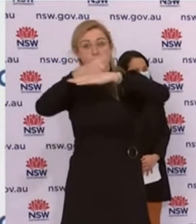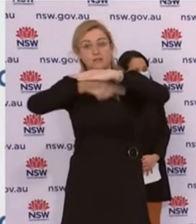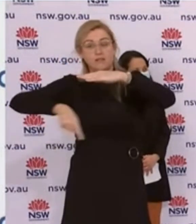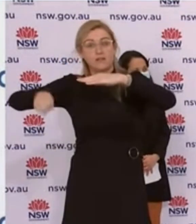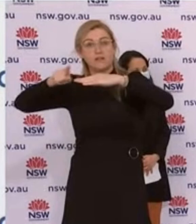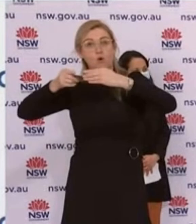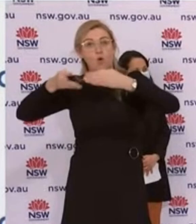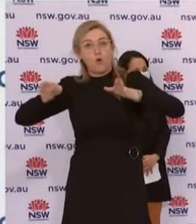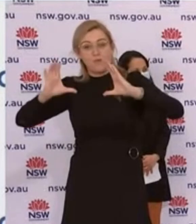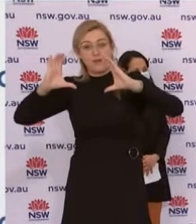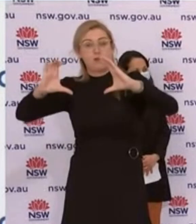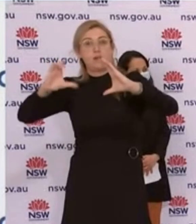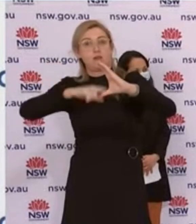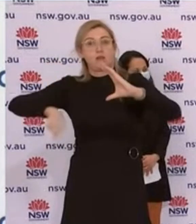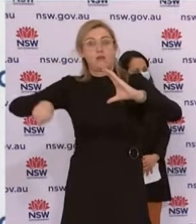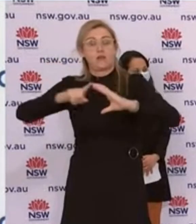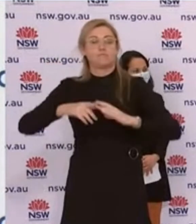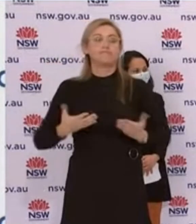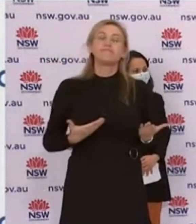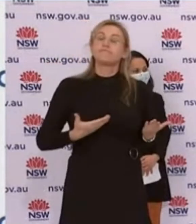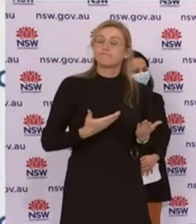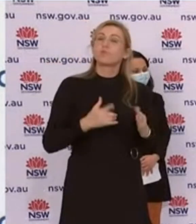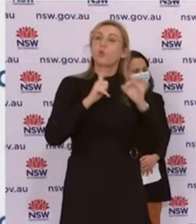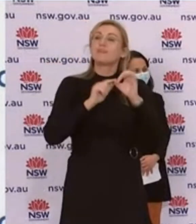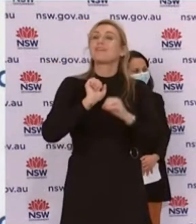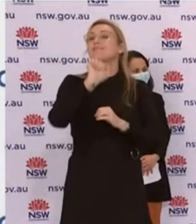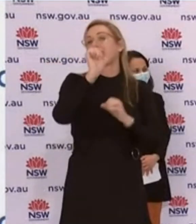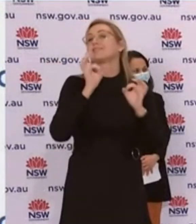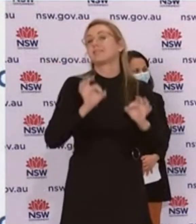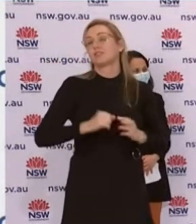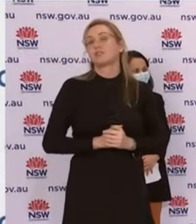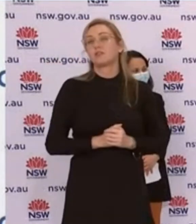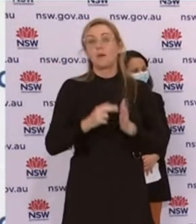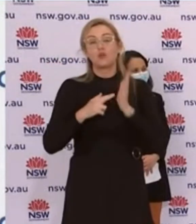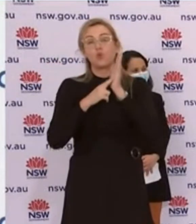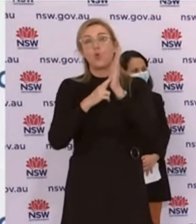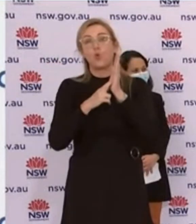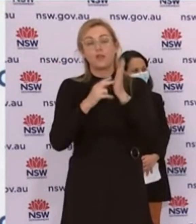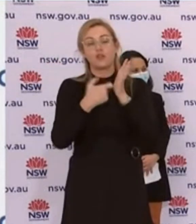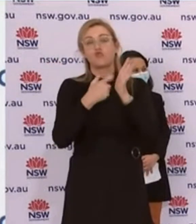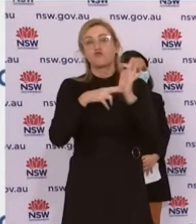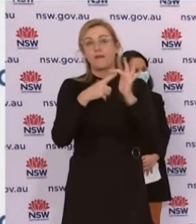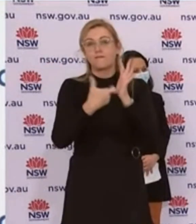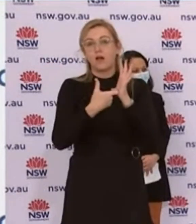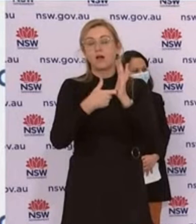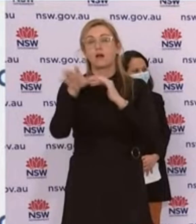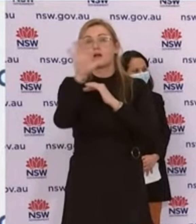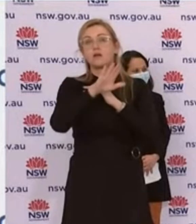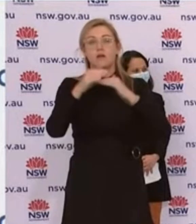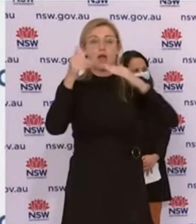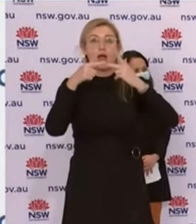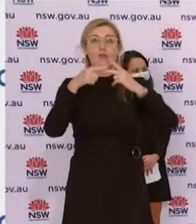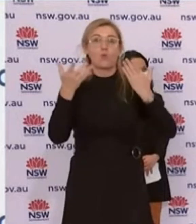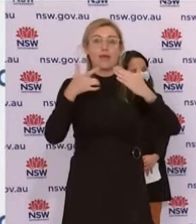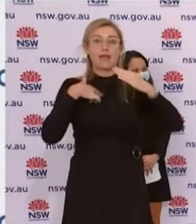think about that. I mean, that's their decision, but as has been highlighted, the Northern Rivers, the northern border communities in New South